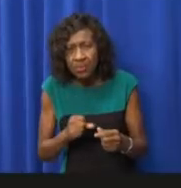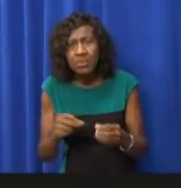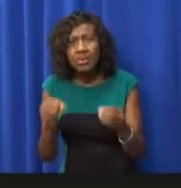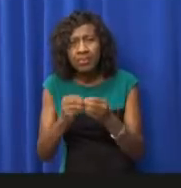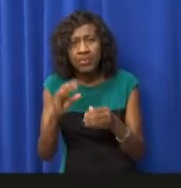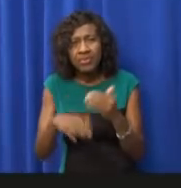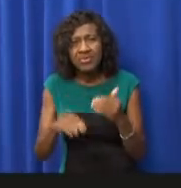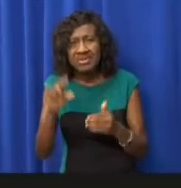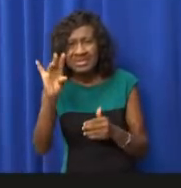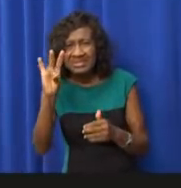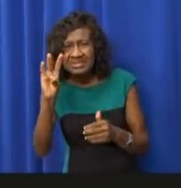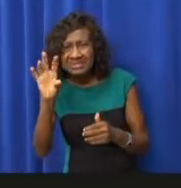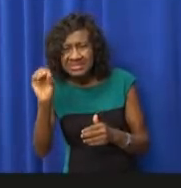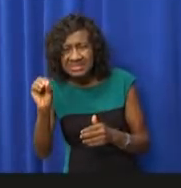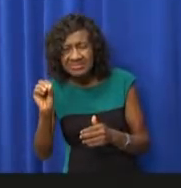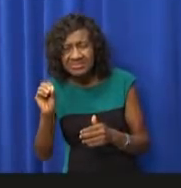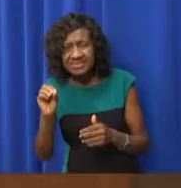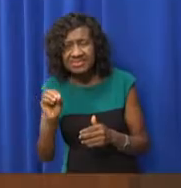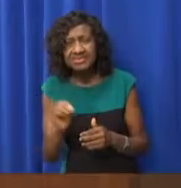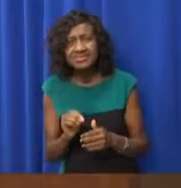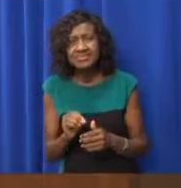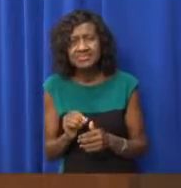conditions that have previously seen people get sick,